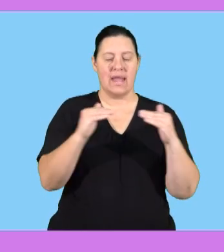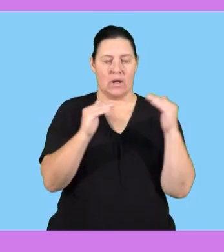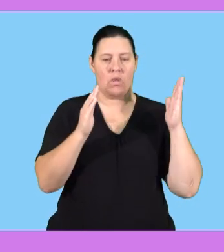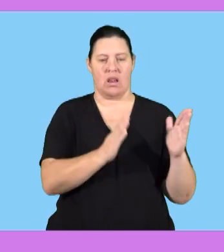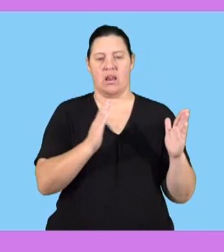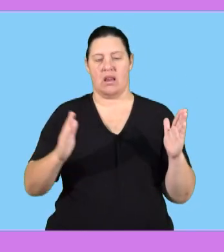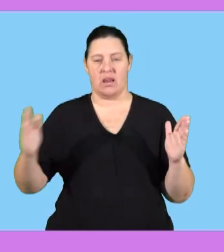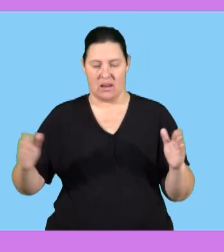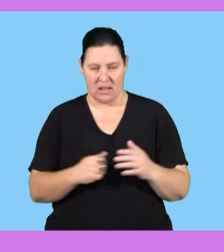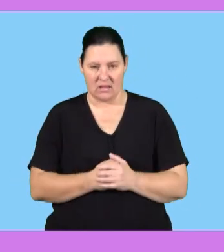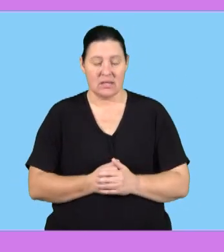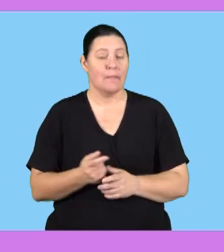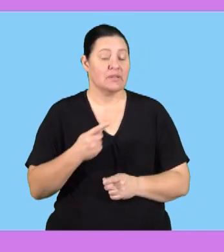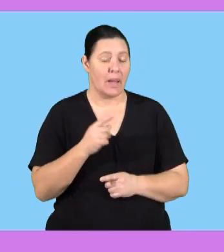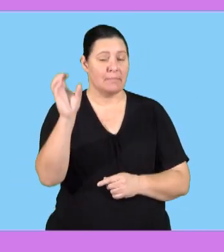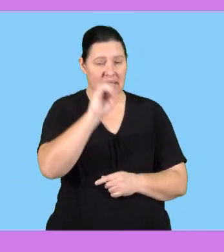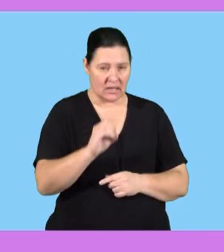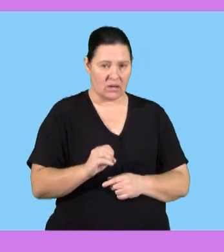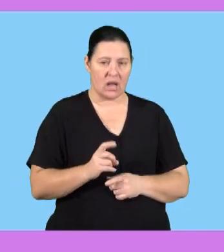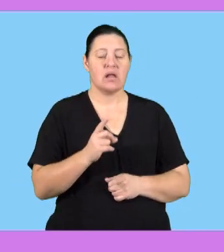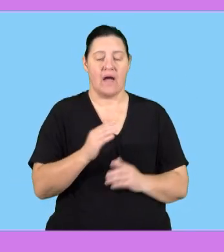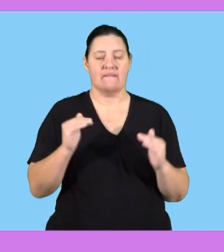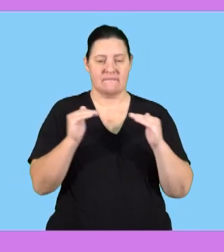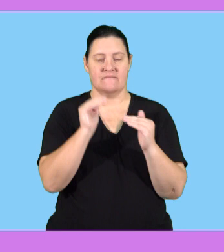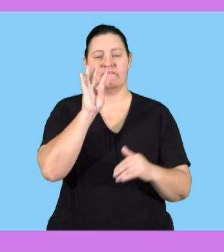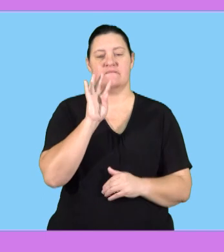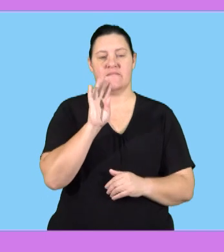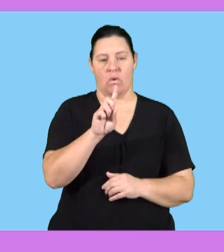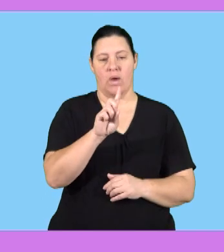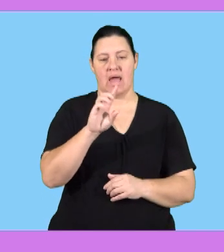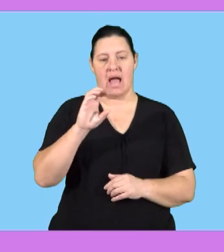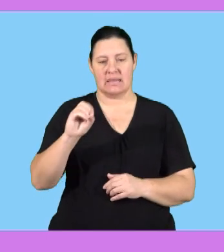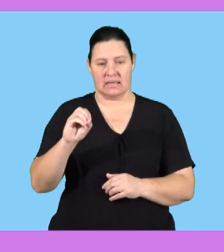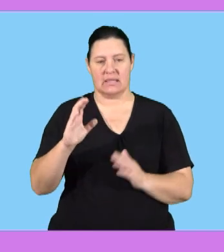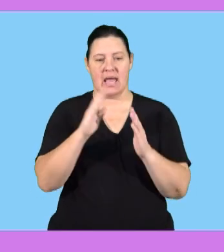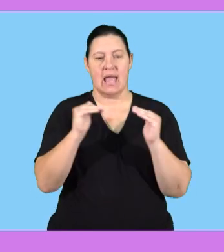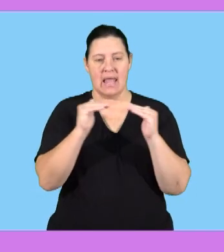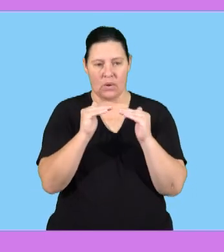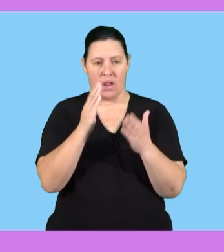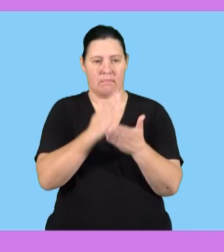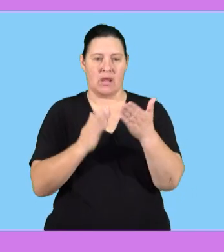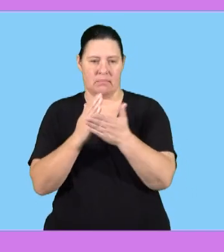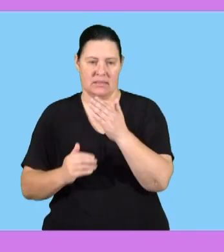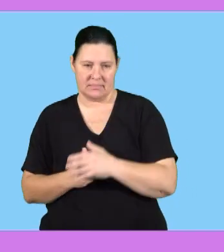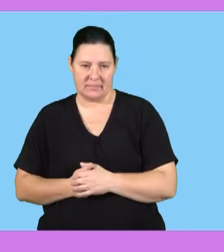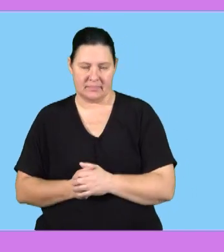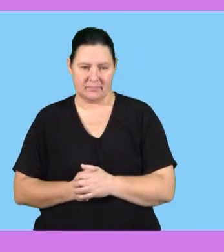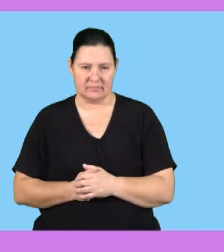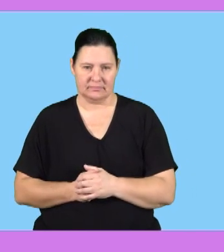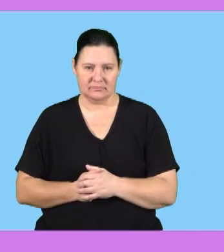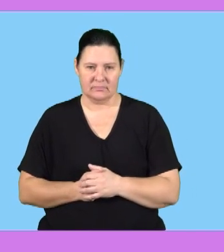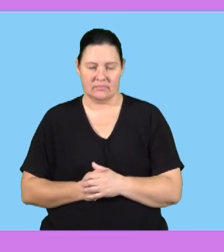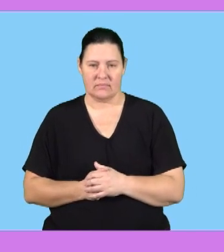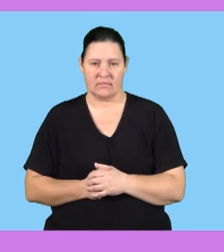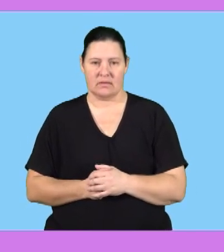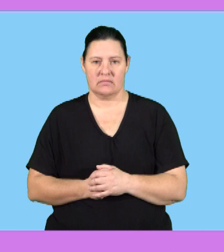equal parts. As indicated earlier on, percentiles divide our data set in 100 equal parts. Okay, I hope that's